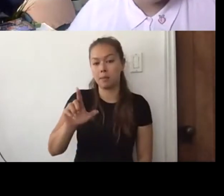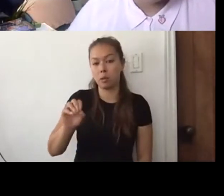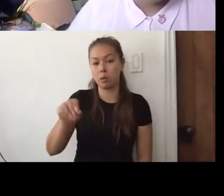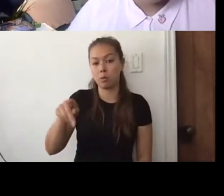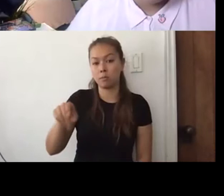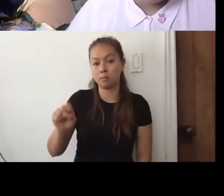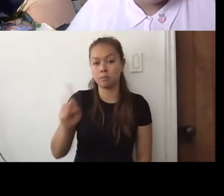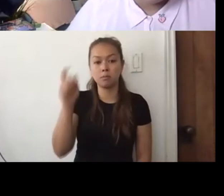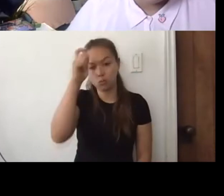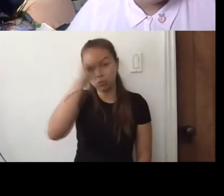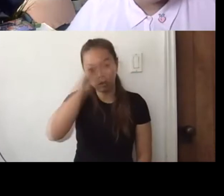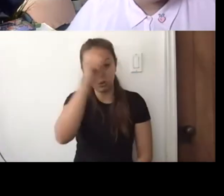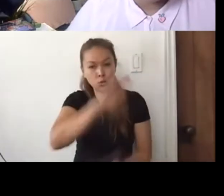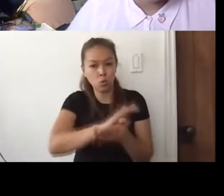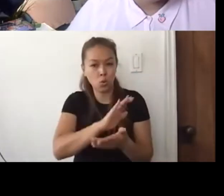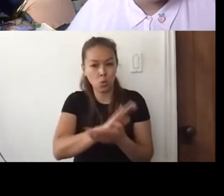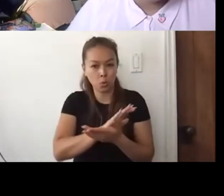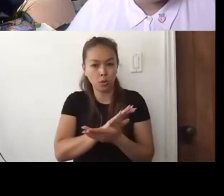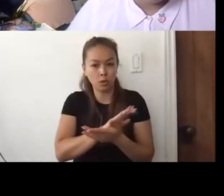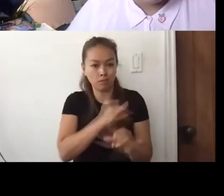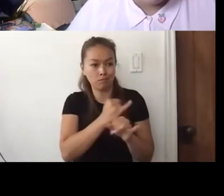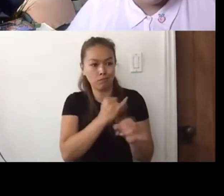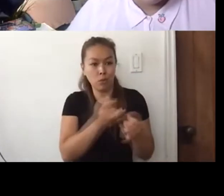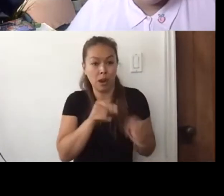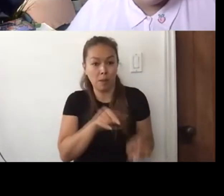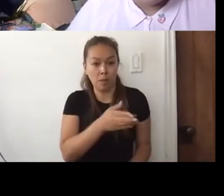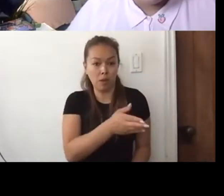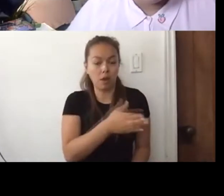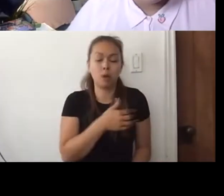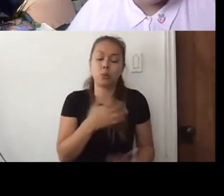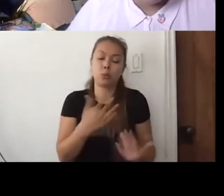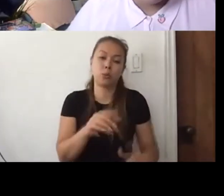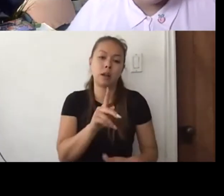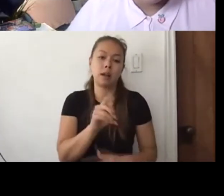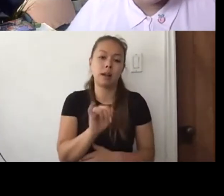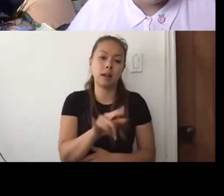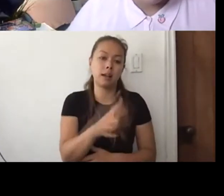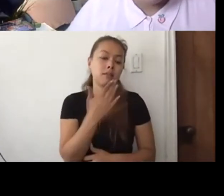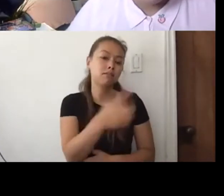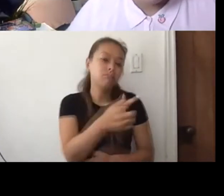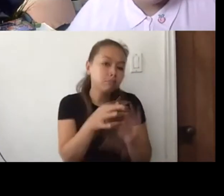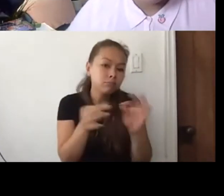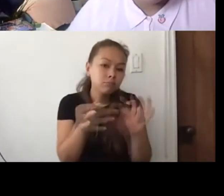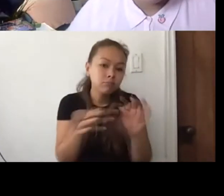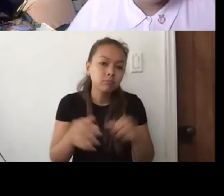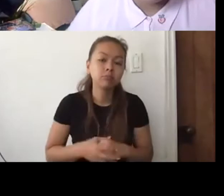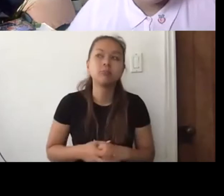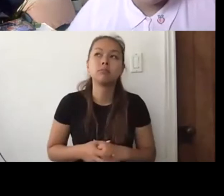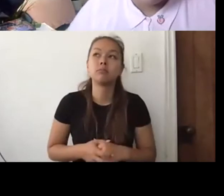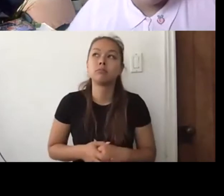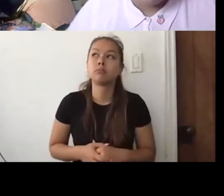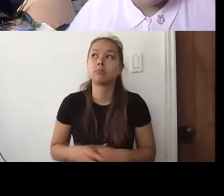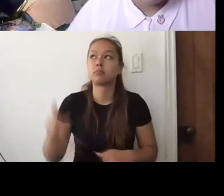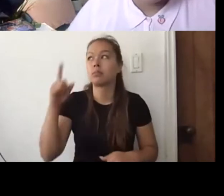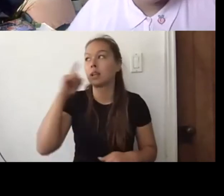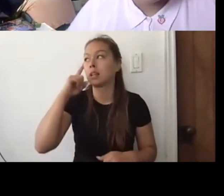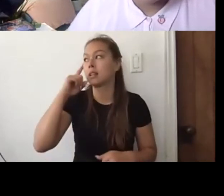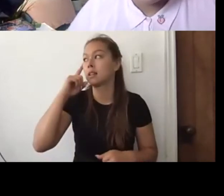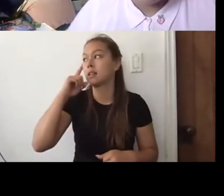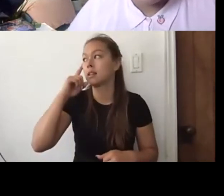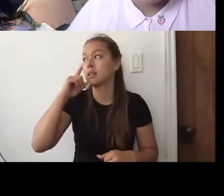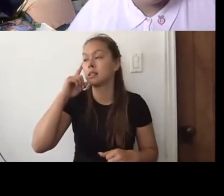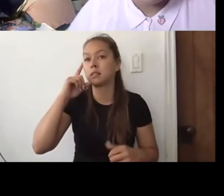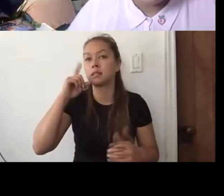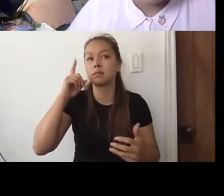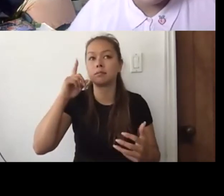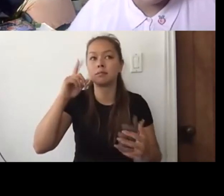right? It's like, I don't think Indigenous communities are, you know, still thinking about allyship in the same